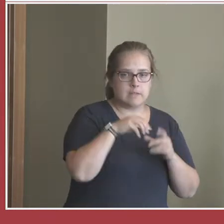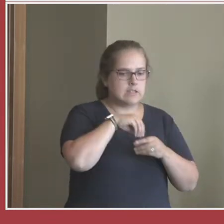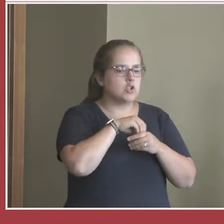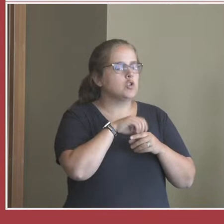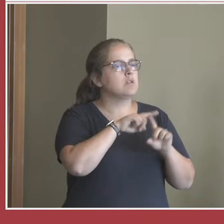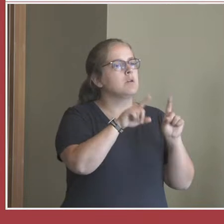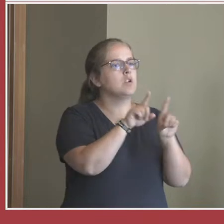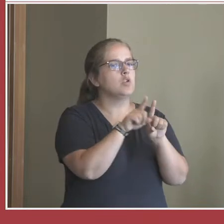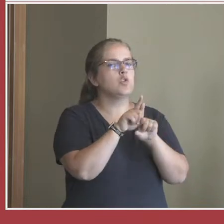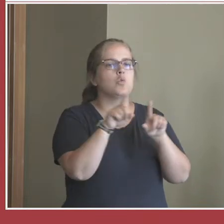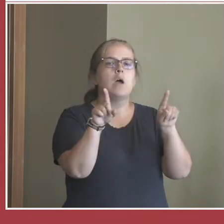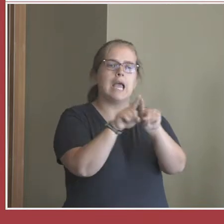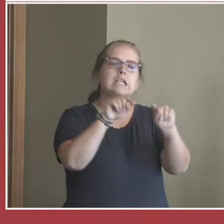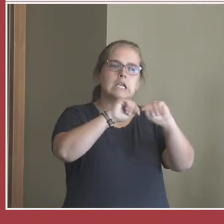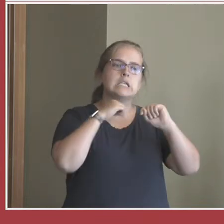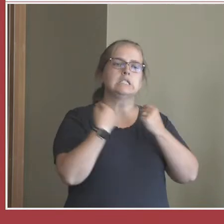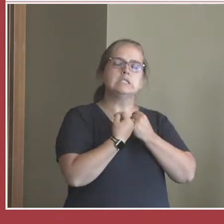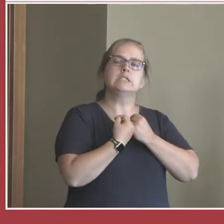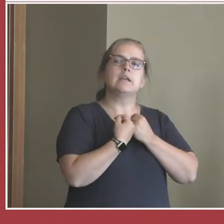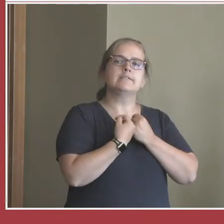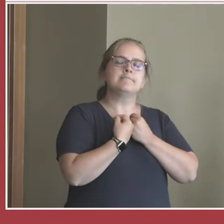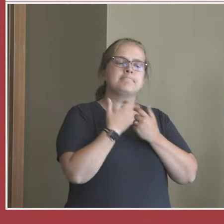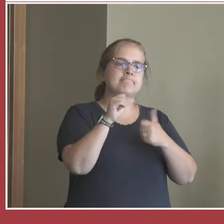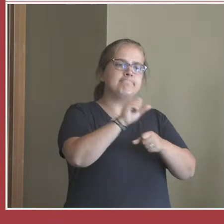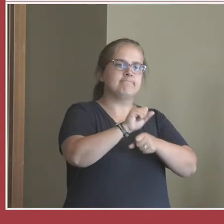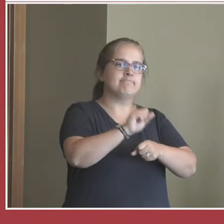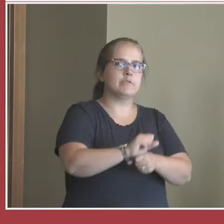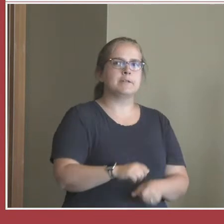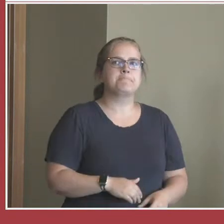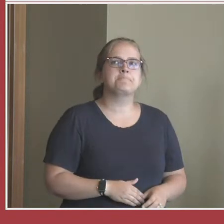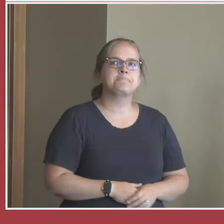but also as a team that's working on it.